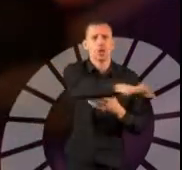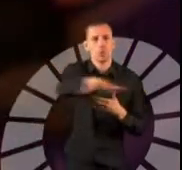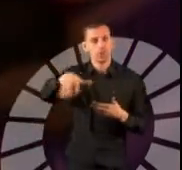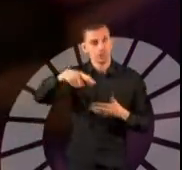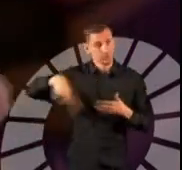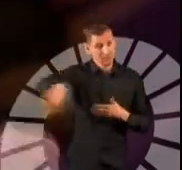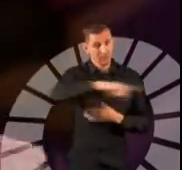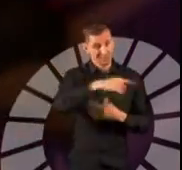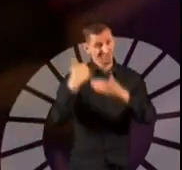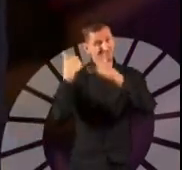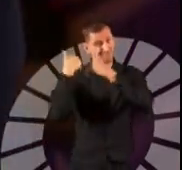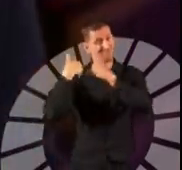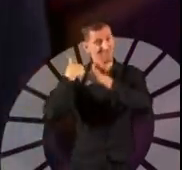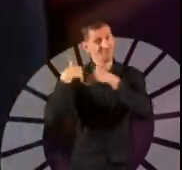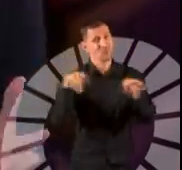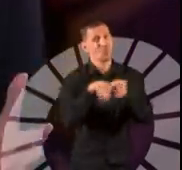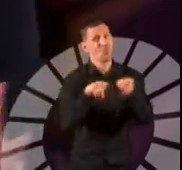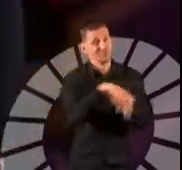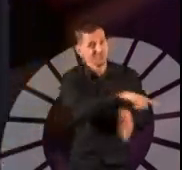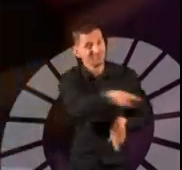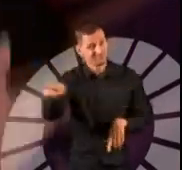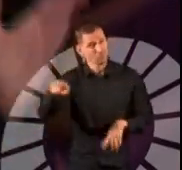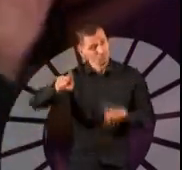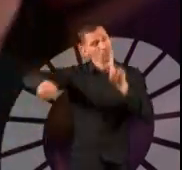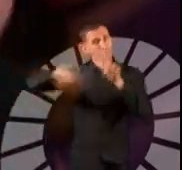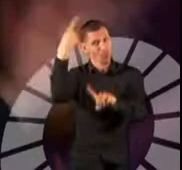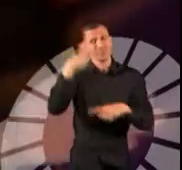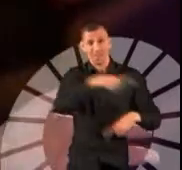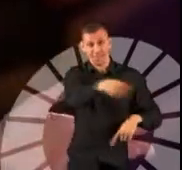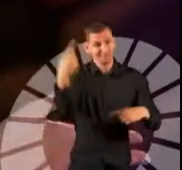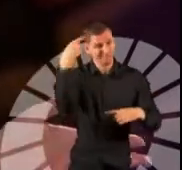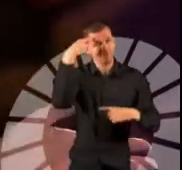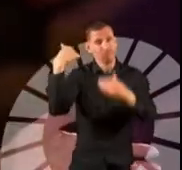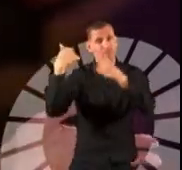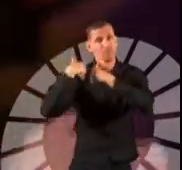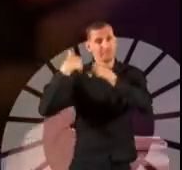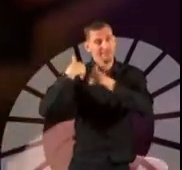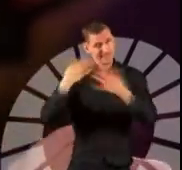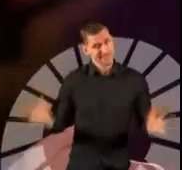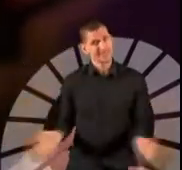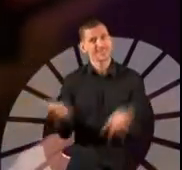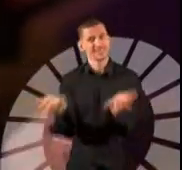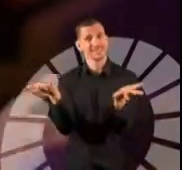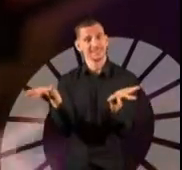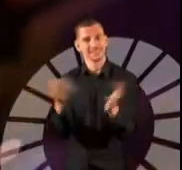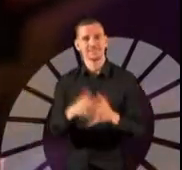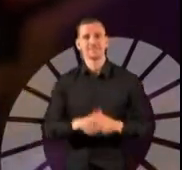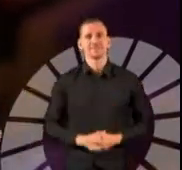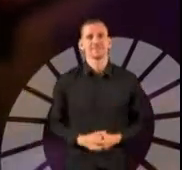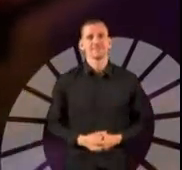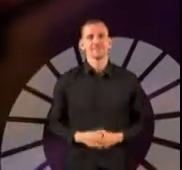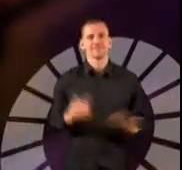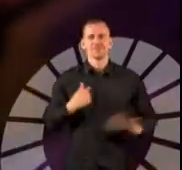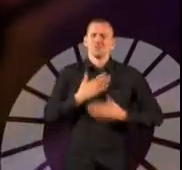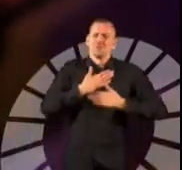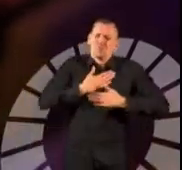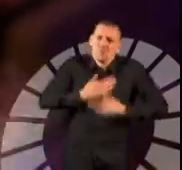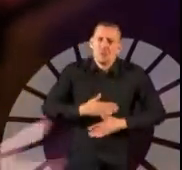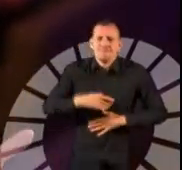to better take account of bias, particularly in terms of gender. So I'd like to greet